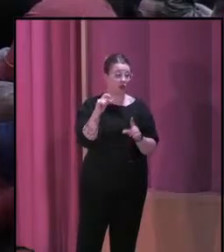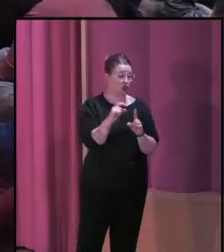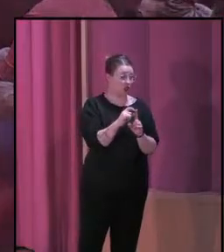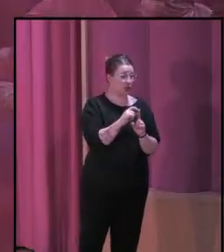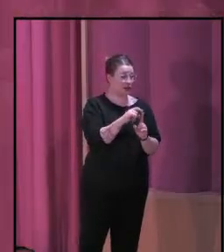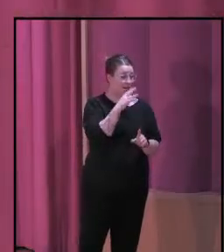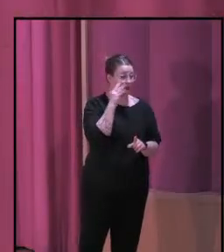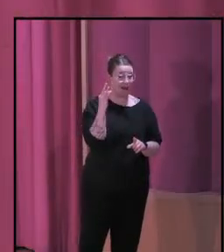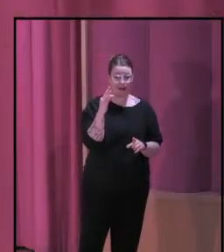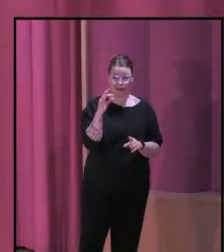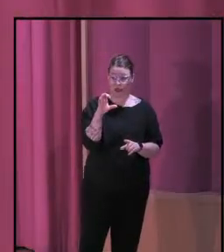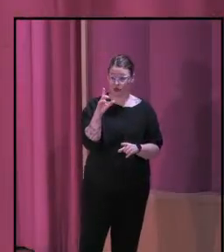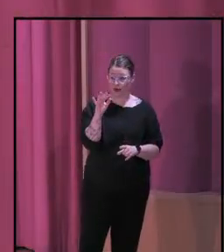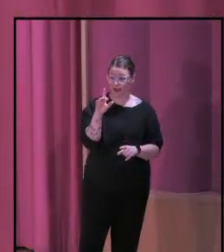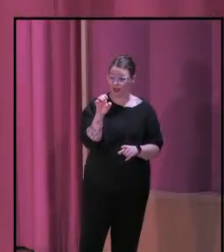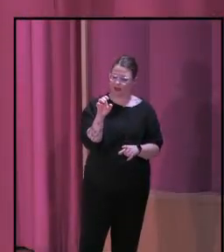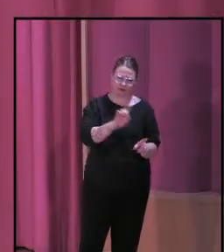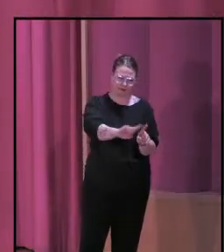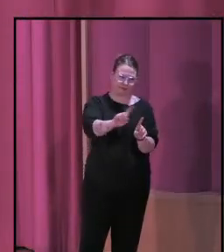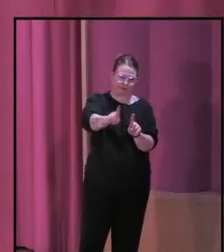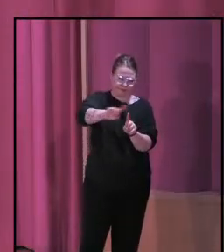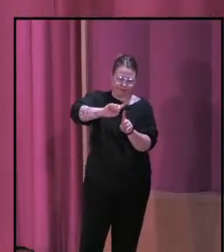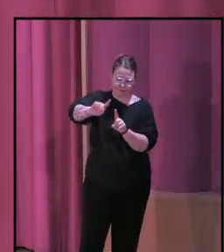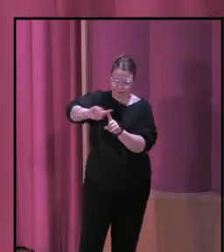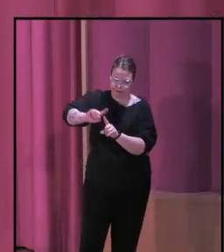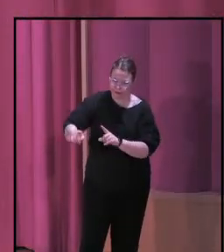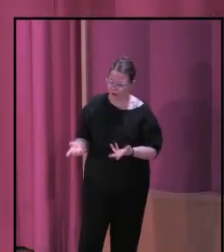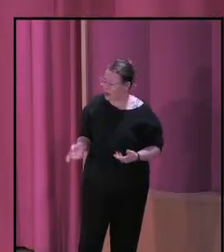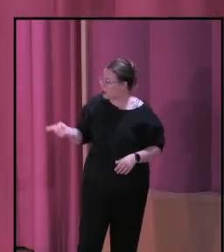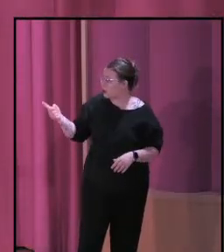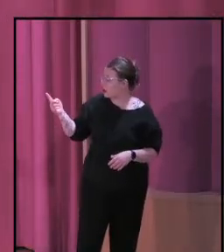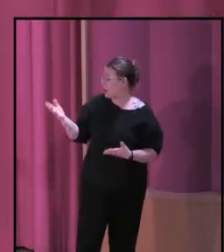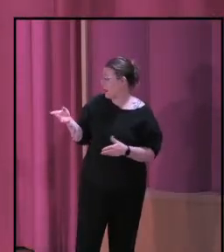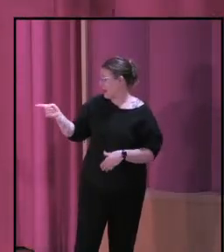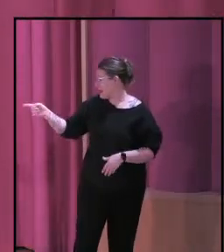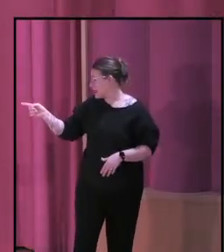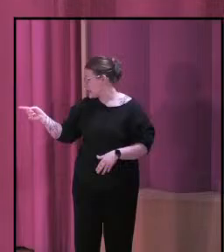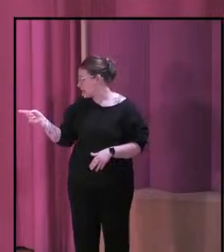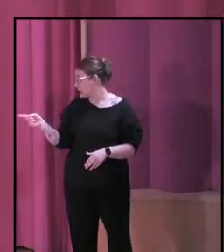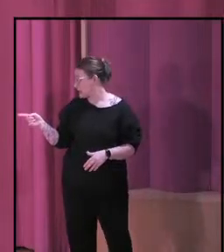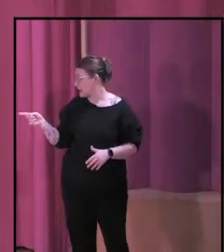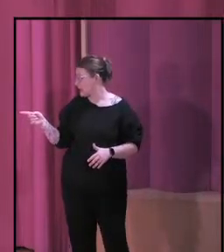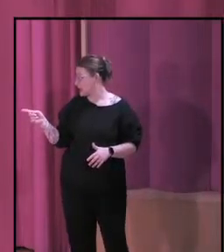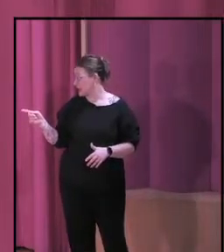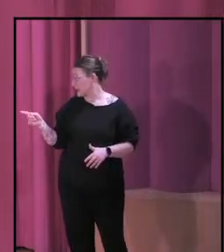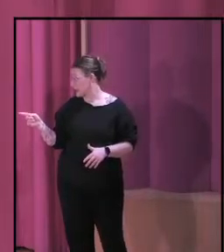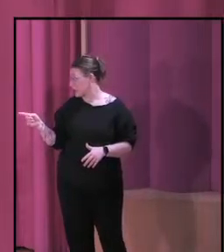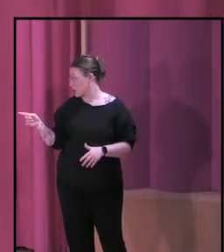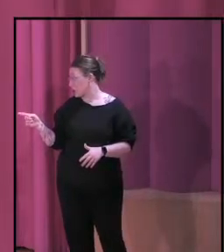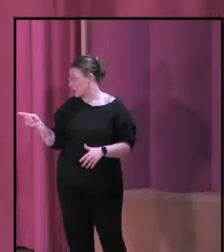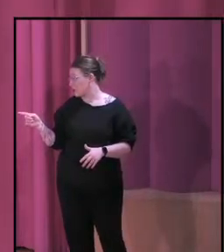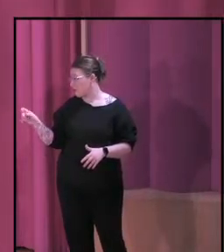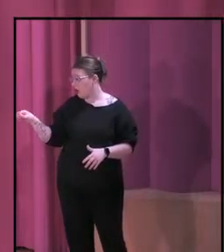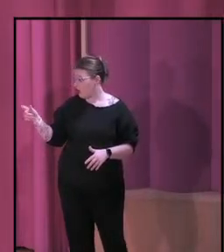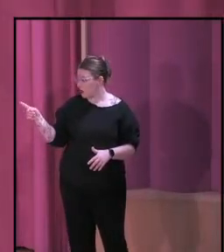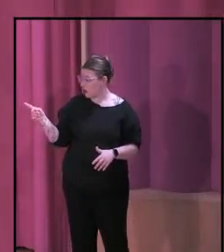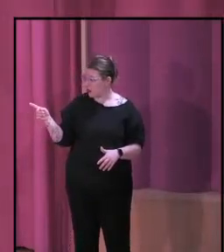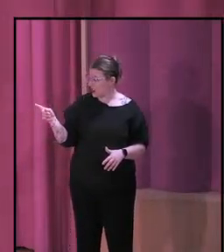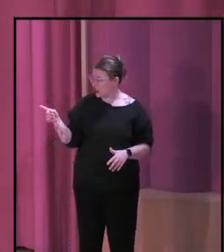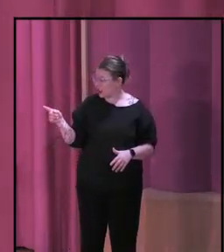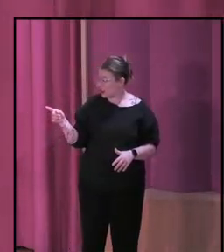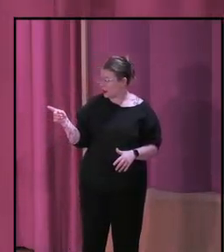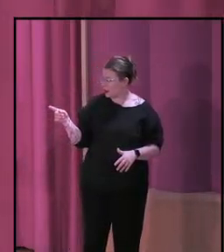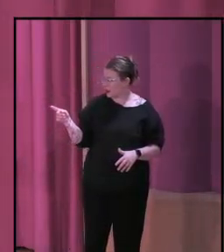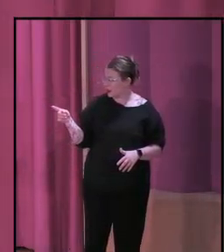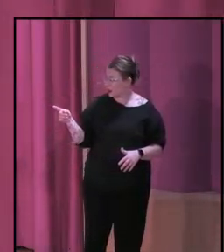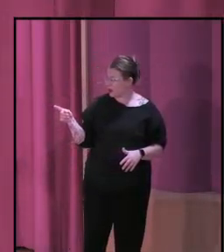people refer to this one, rock the baby, as cat's cradle. Some people refer to this one, which is called